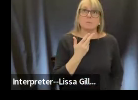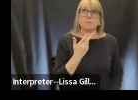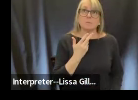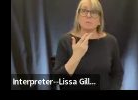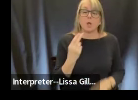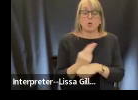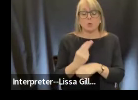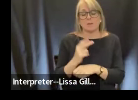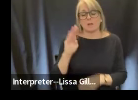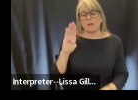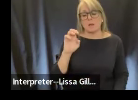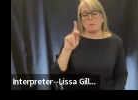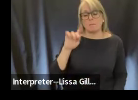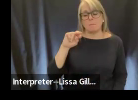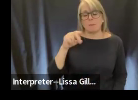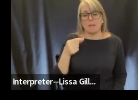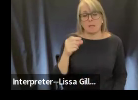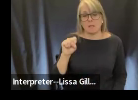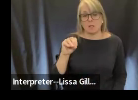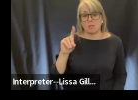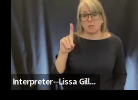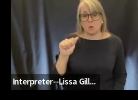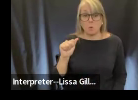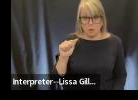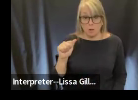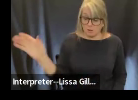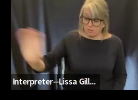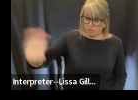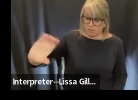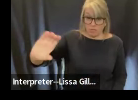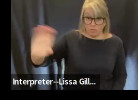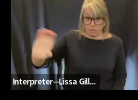using baking soda or baking powder to try to put that grease fire out.